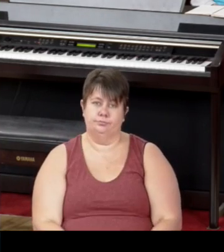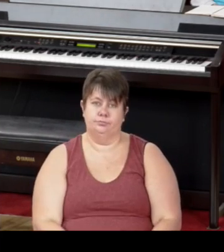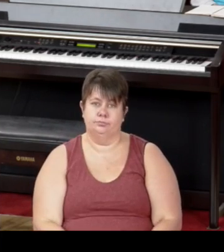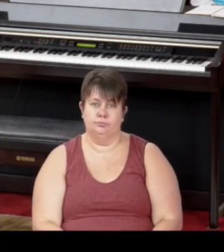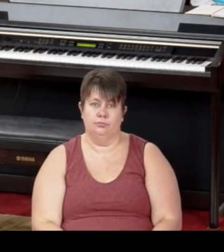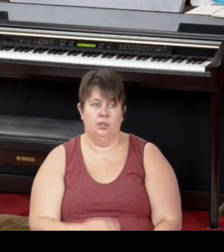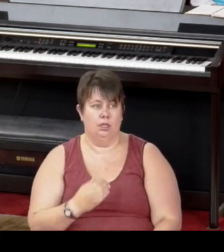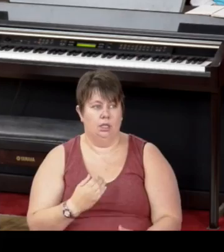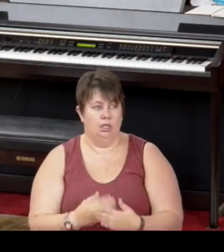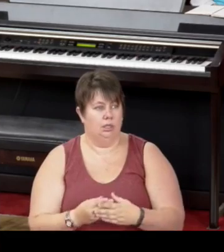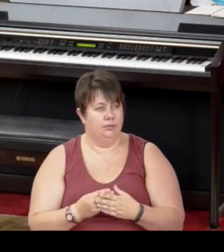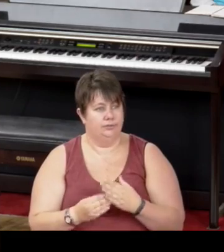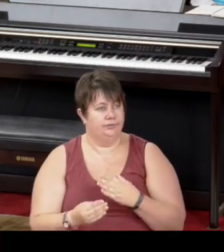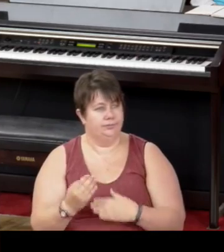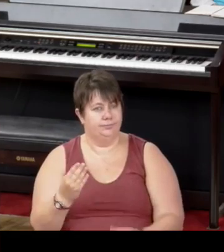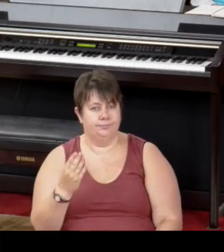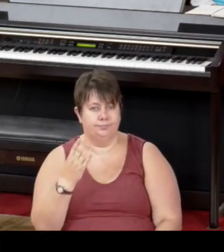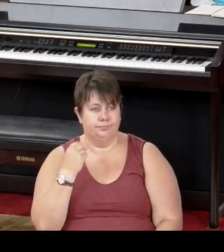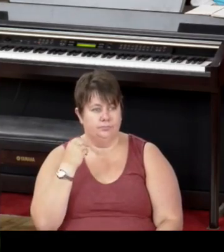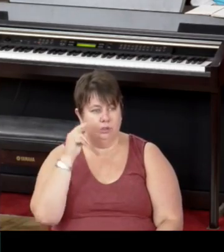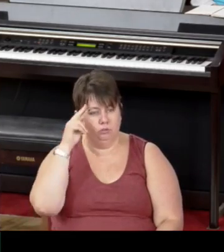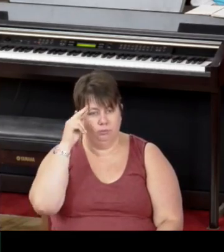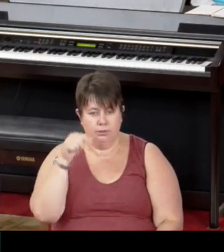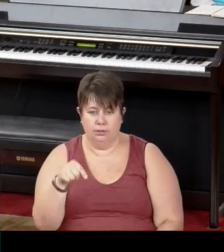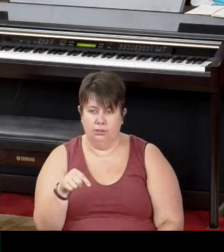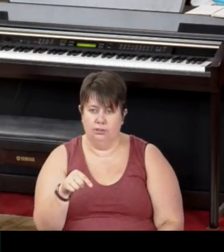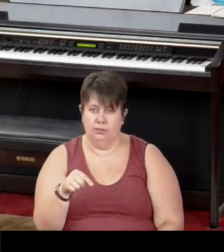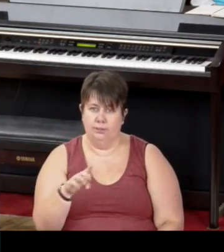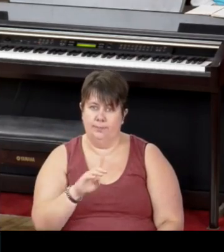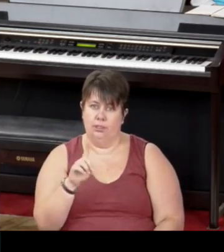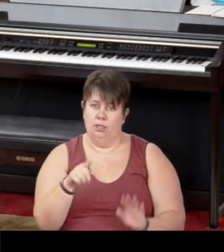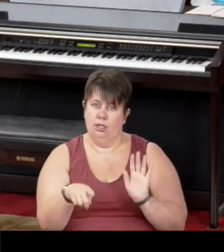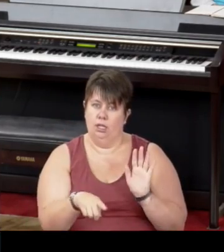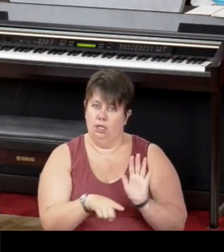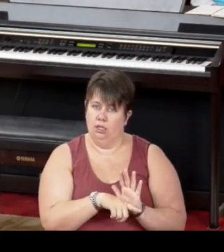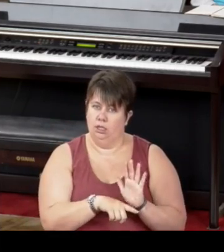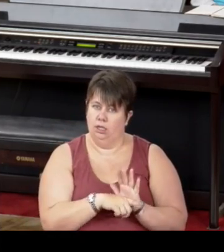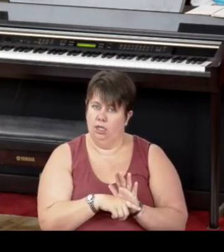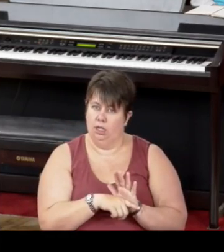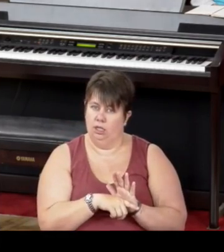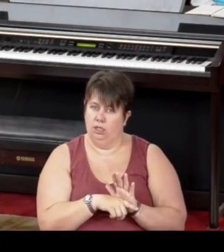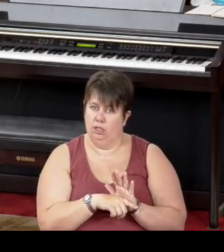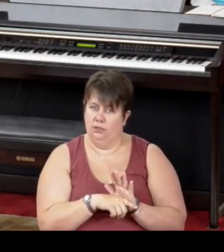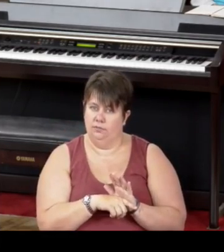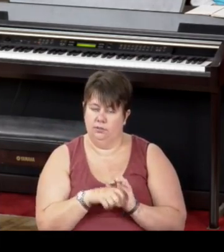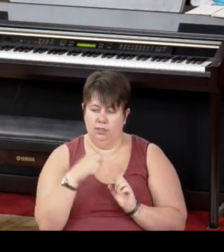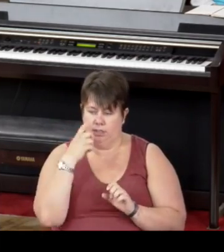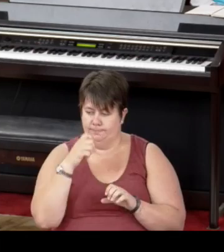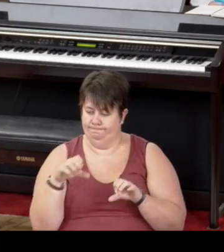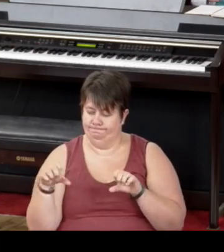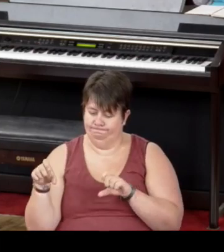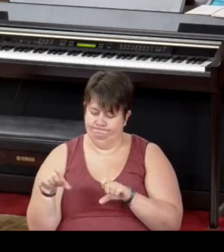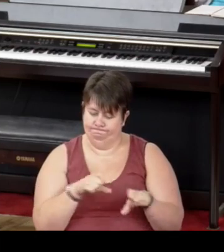you a word that they said, because negative feedback just has that strange knack of staying with